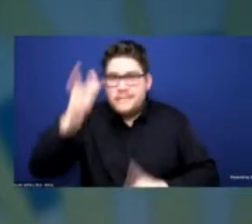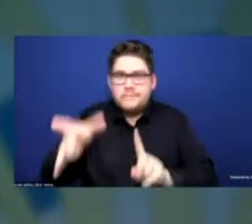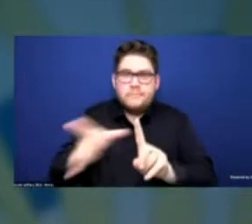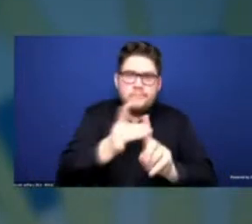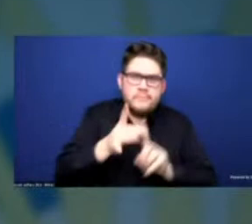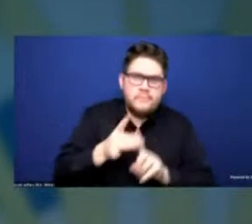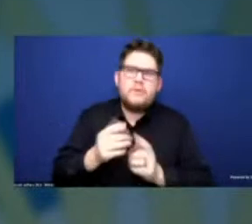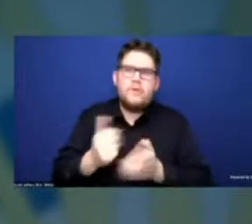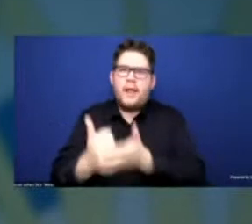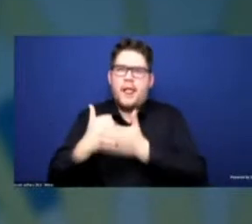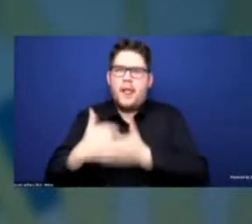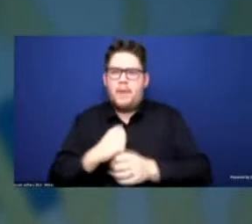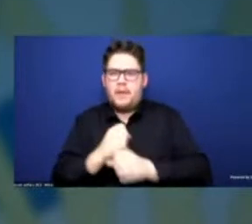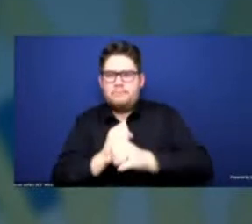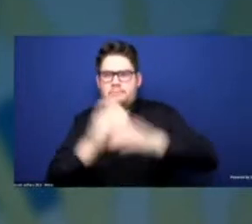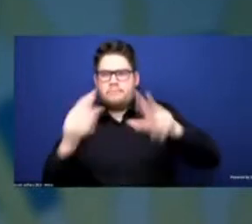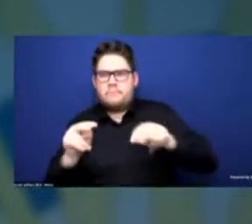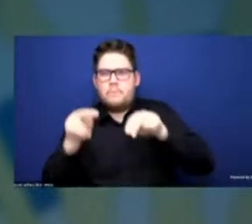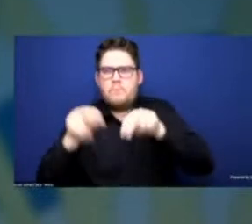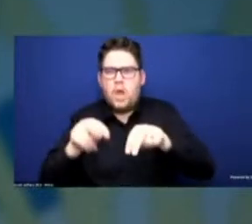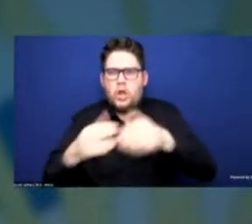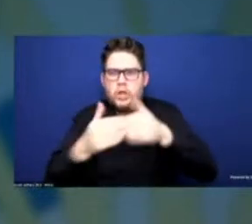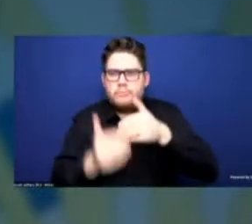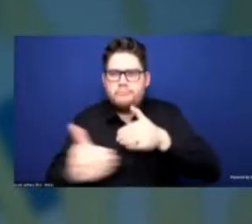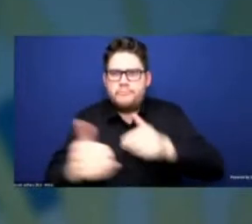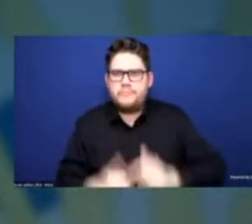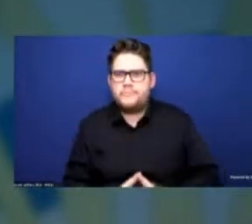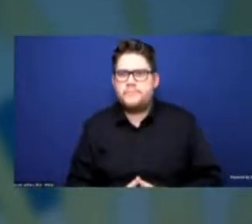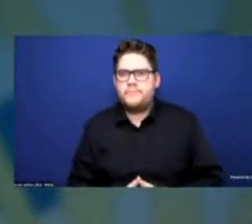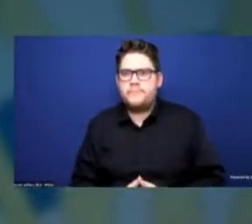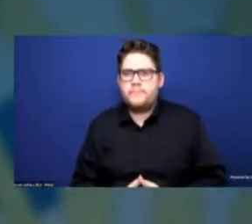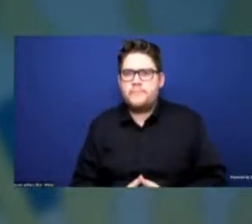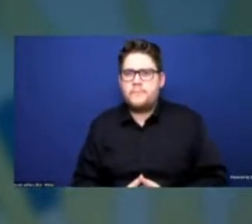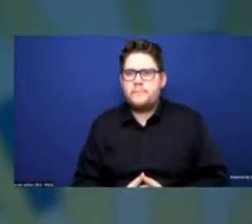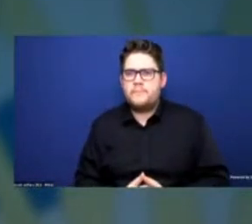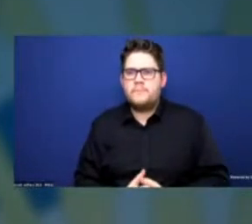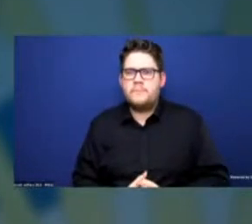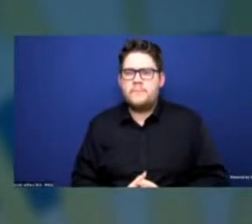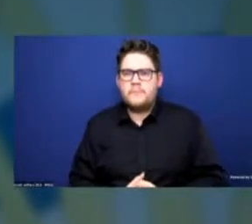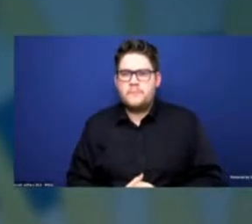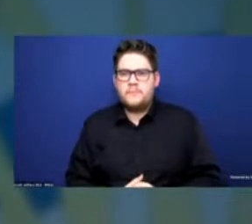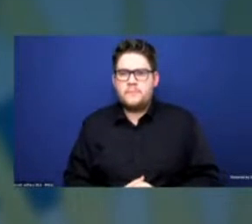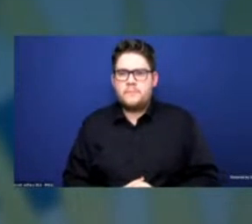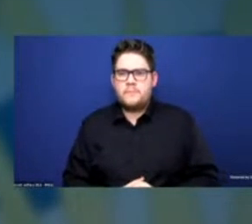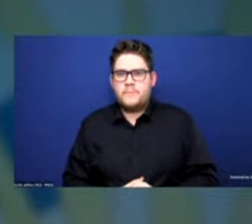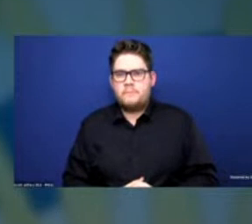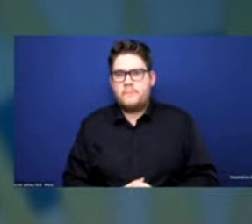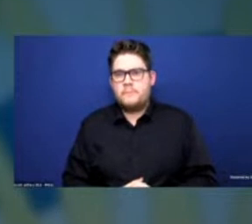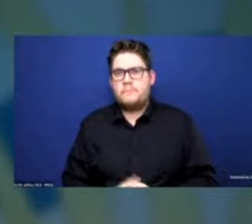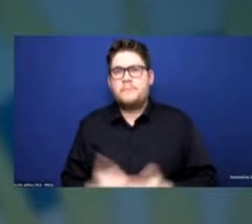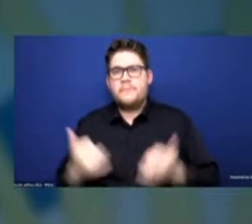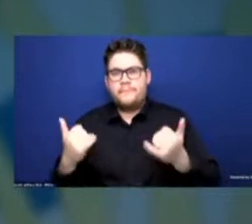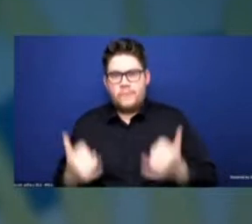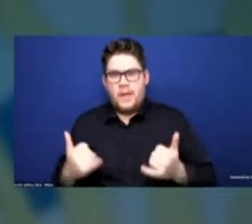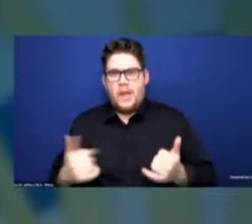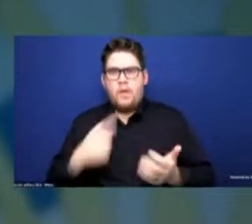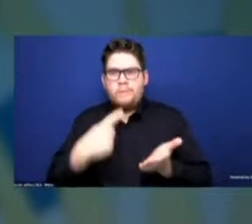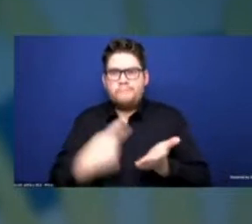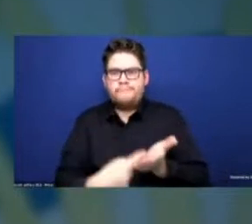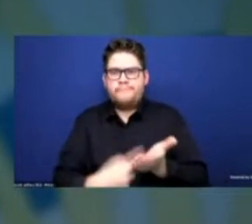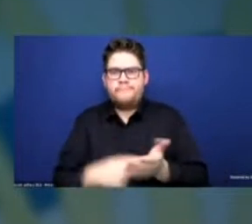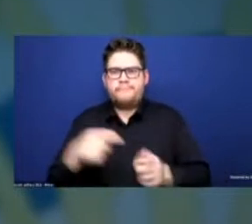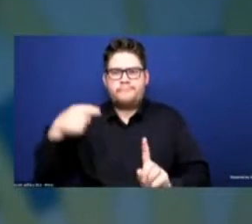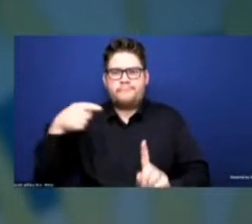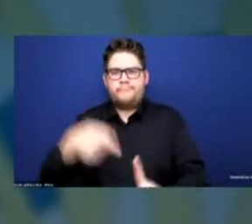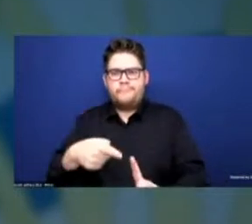And I want to give a little bit of information of some of the summary data that we put together, focusing on Vancouver Coastal and